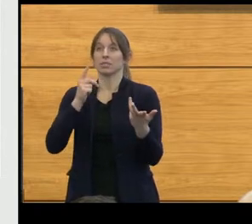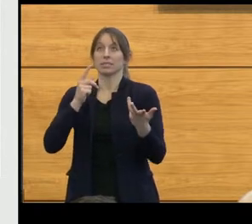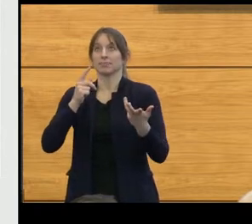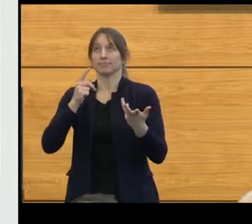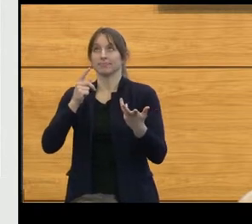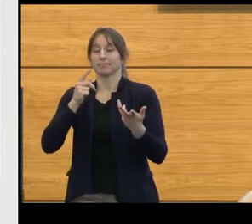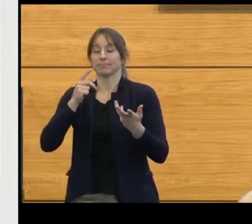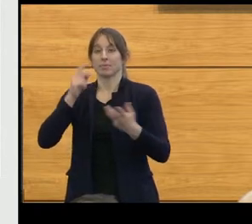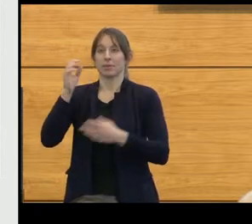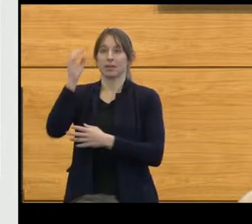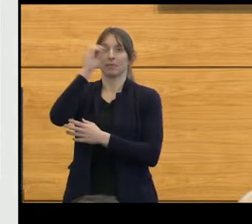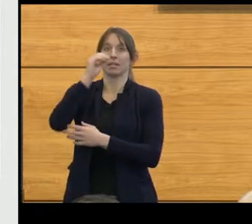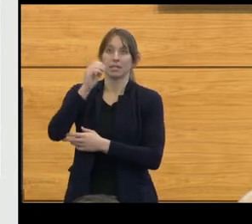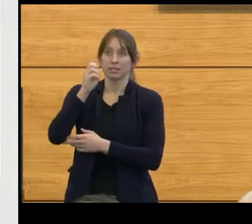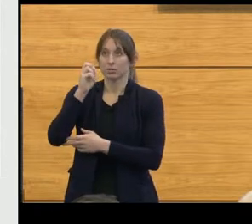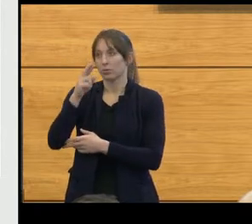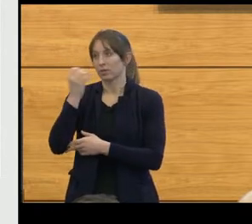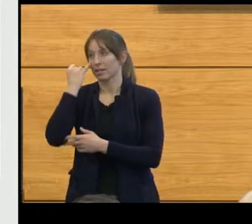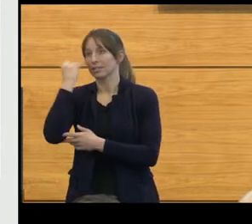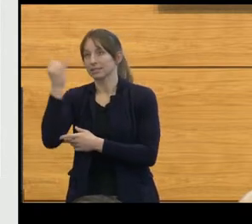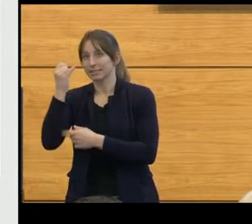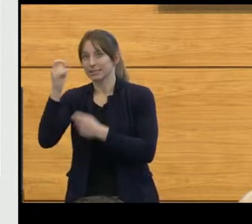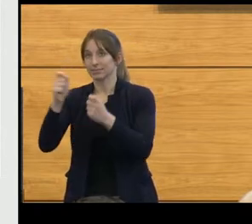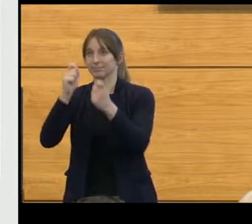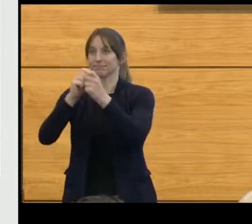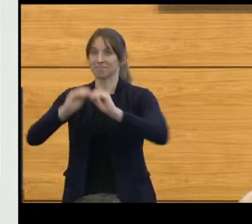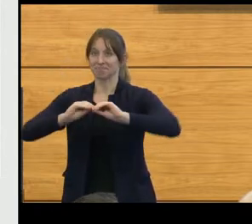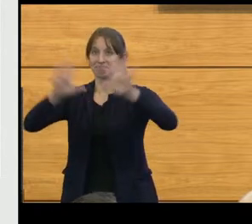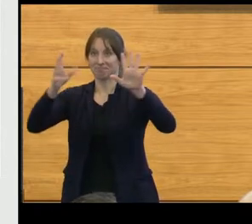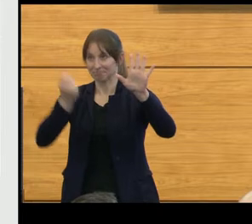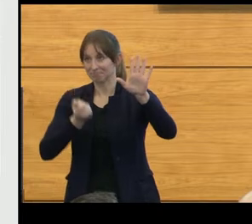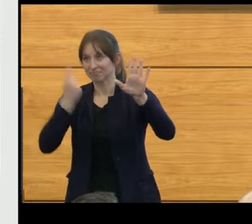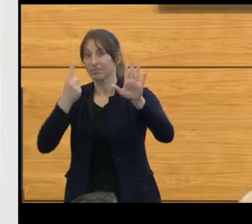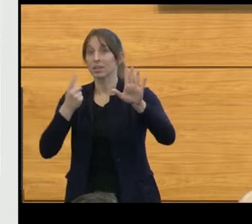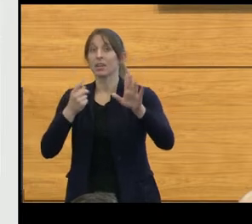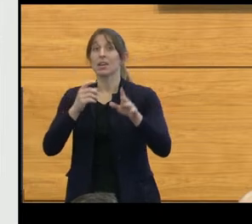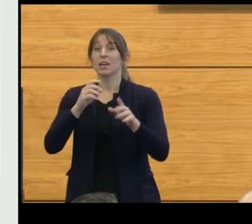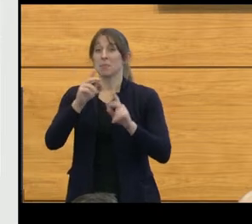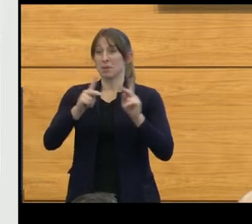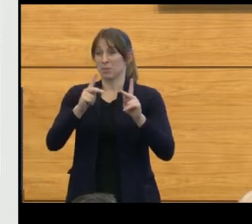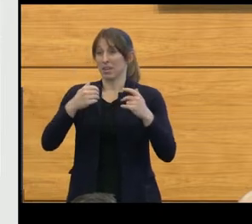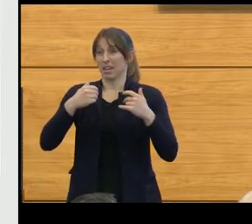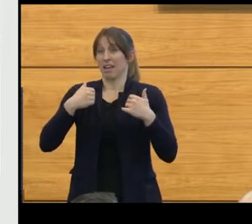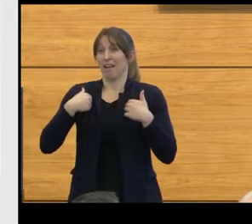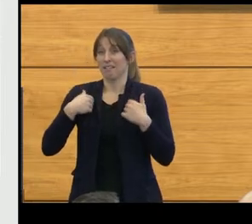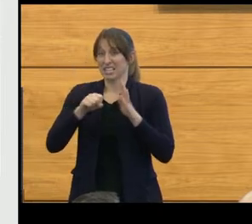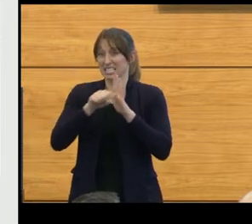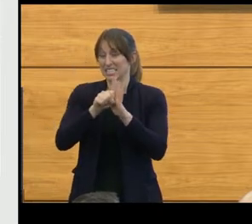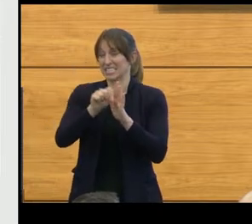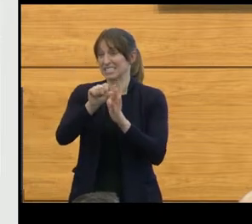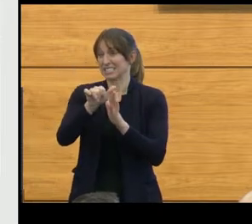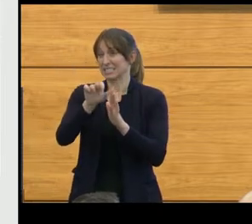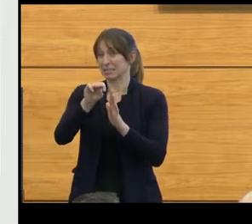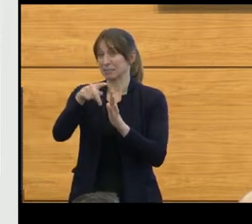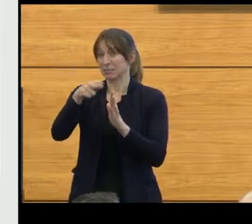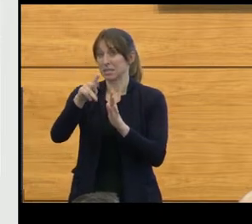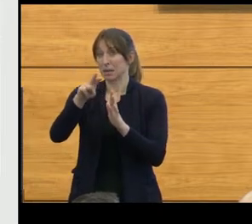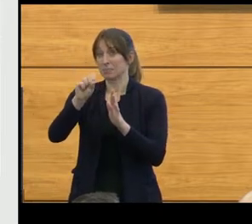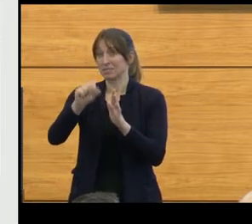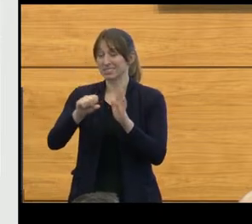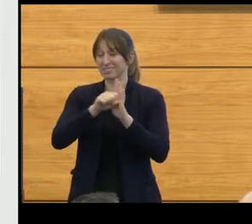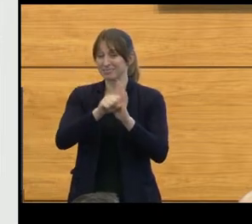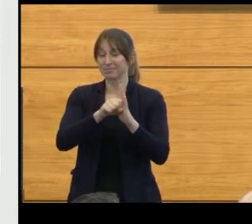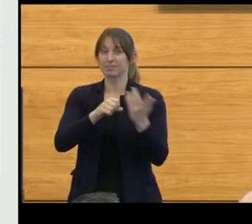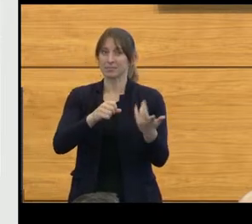ectopia. Symptoms from Chiari malformation are rare, but asymptomatic Chiari's are actually pretty common, and we're